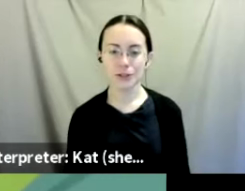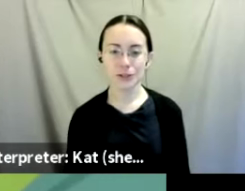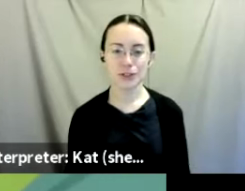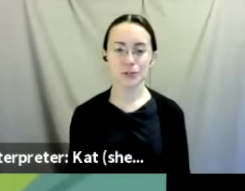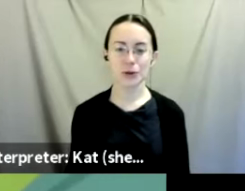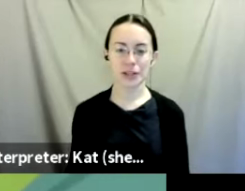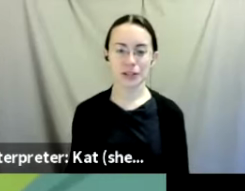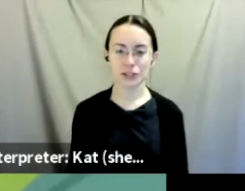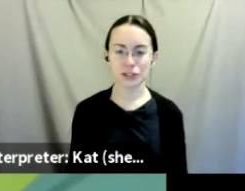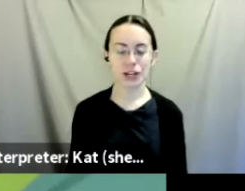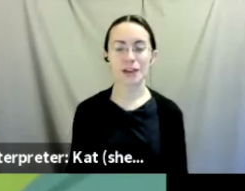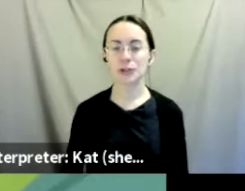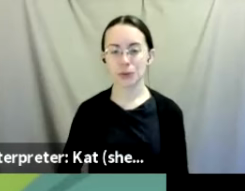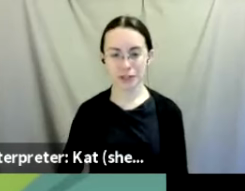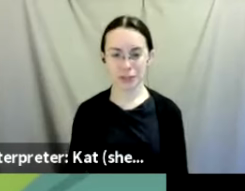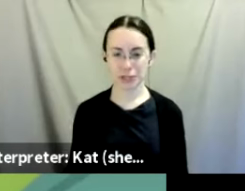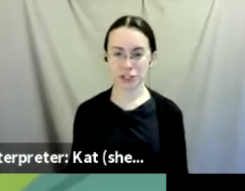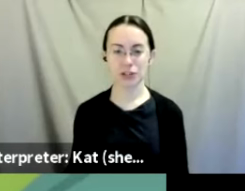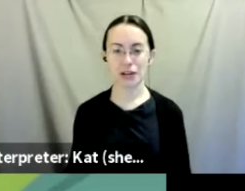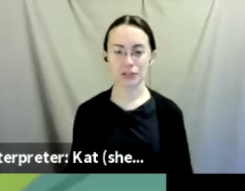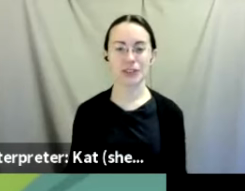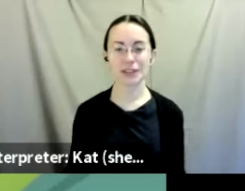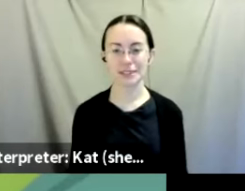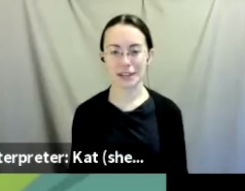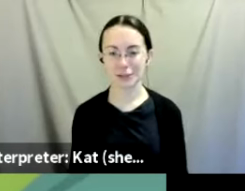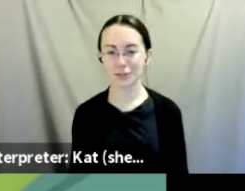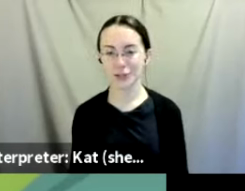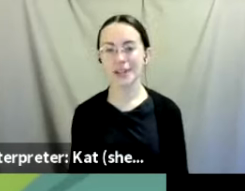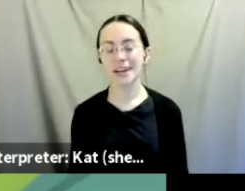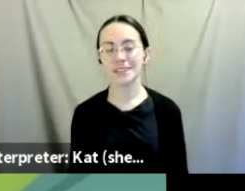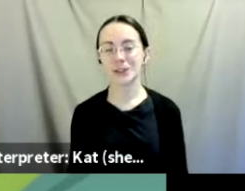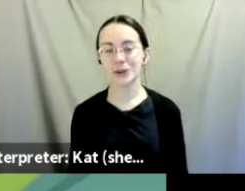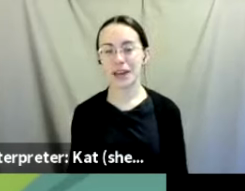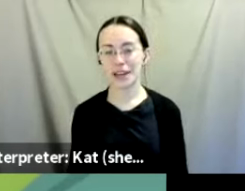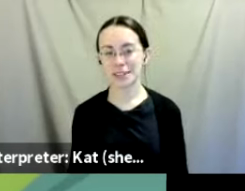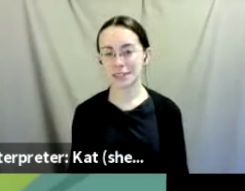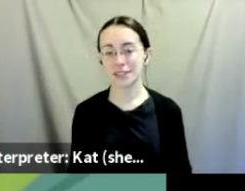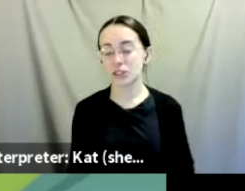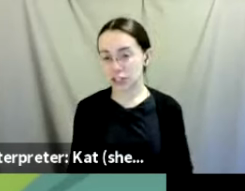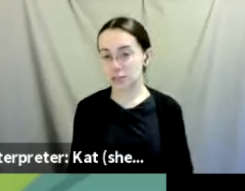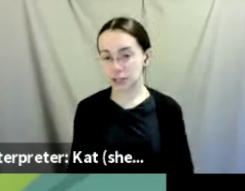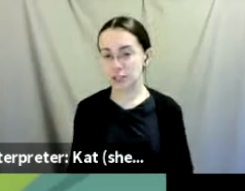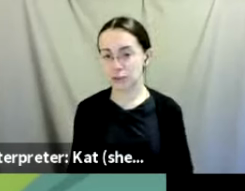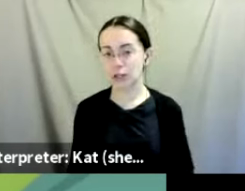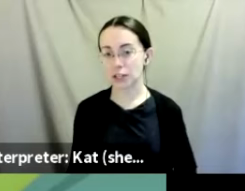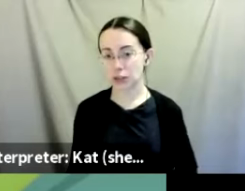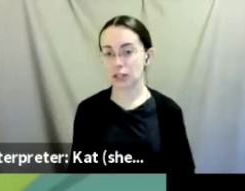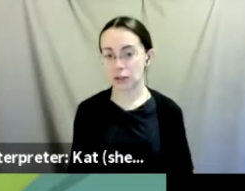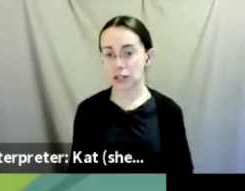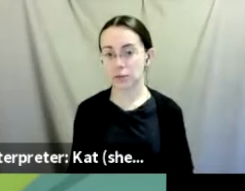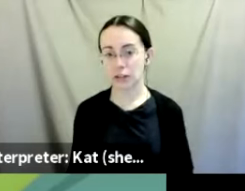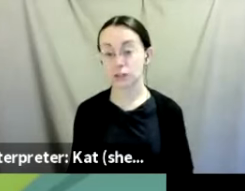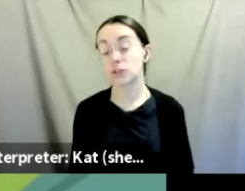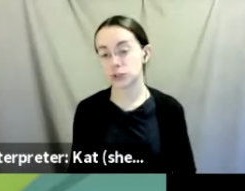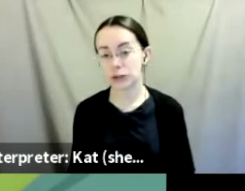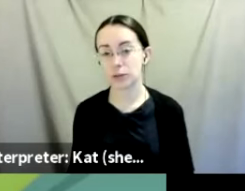no one is using spoken English. Everyone that the patient interacts with is deaf. And so that is a good experience for hearing